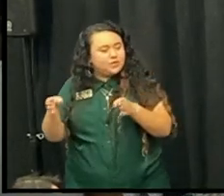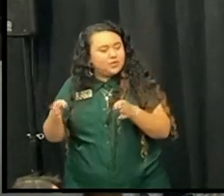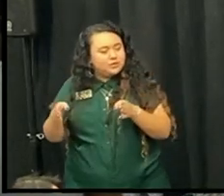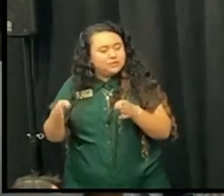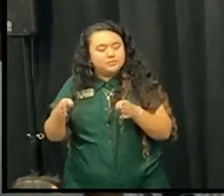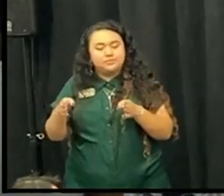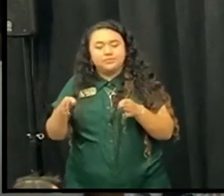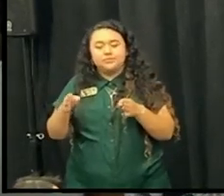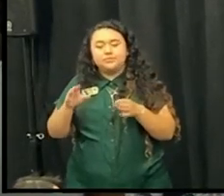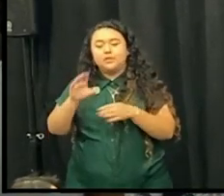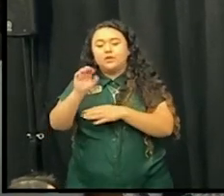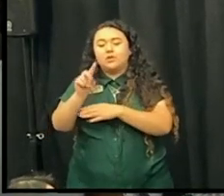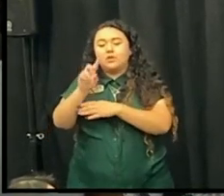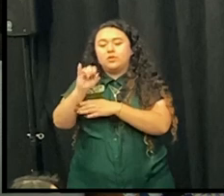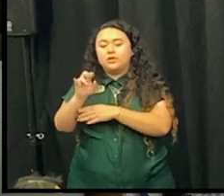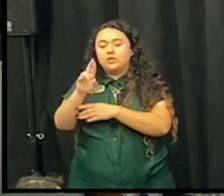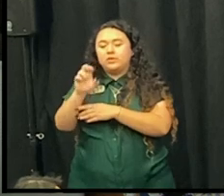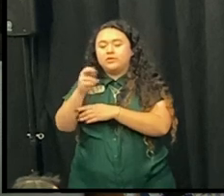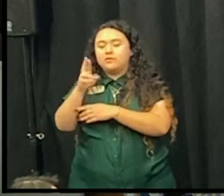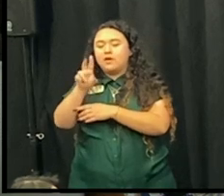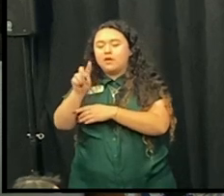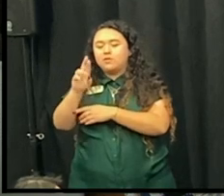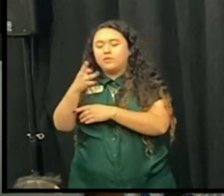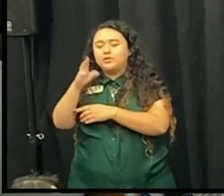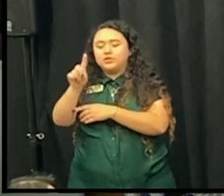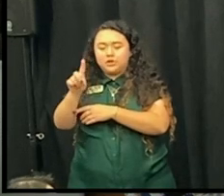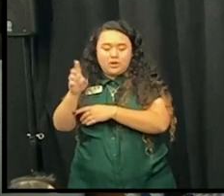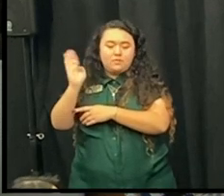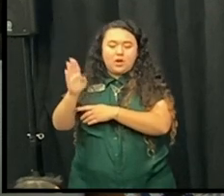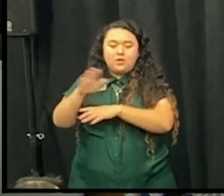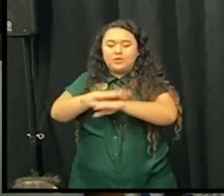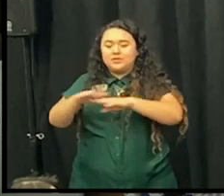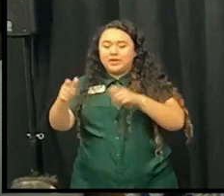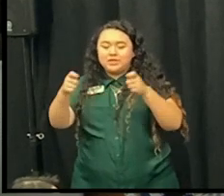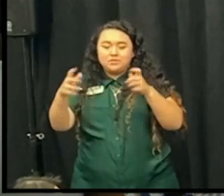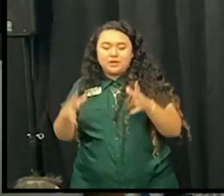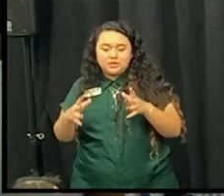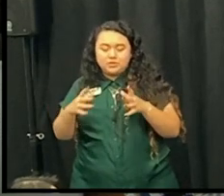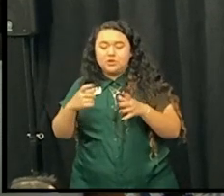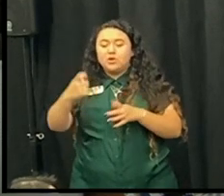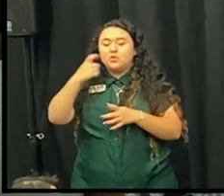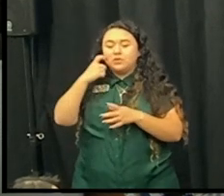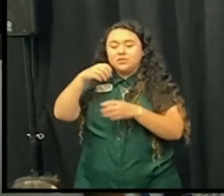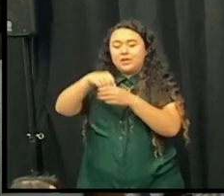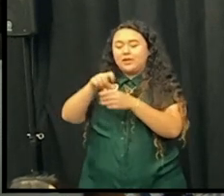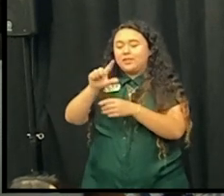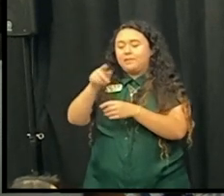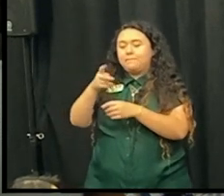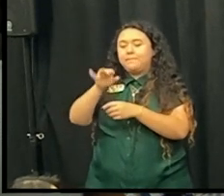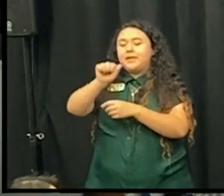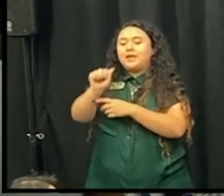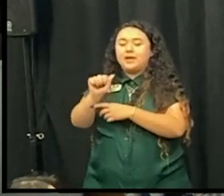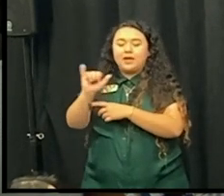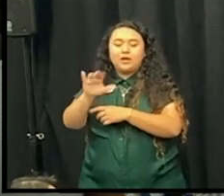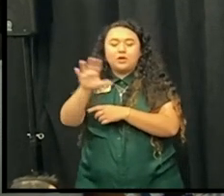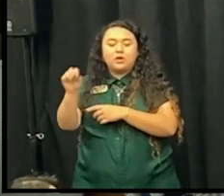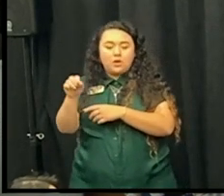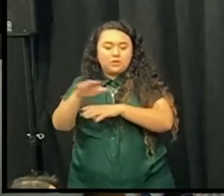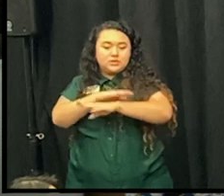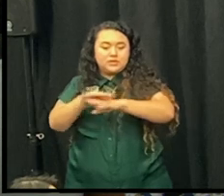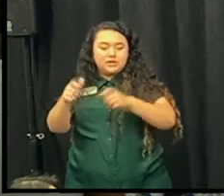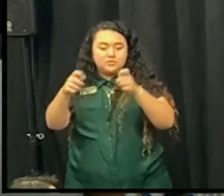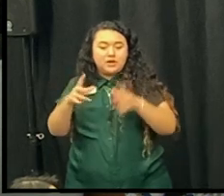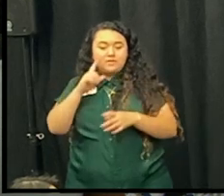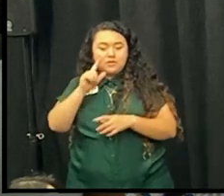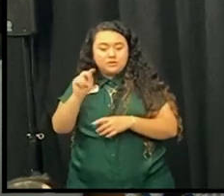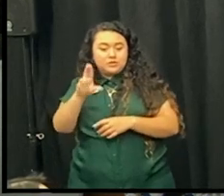Next up, we have Cody Renard Richard, who's a Broadway stage manager, most recently of Lempicka, and a co-stage manager of the Tony Awards. We're going to